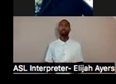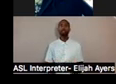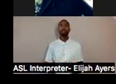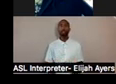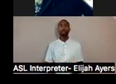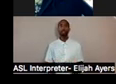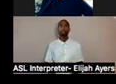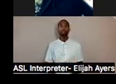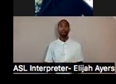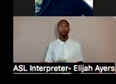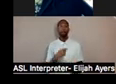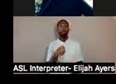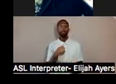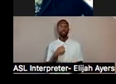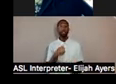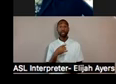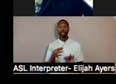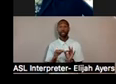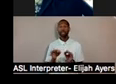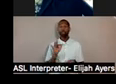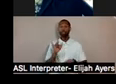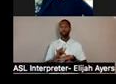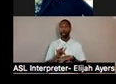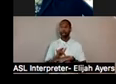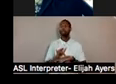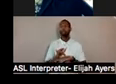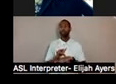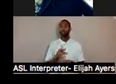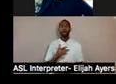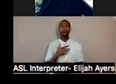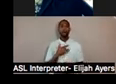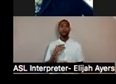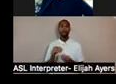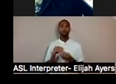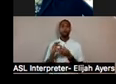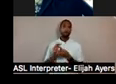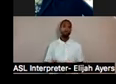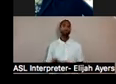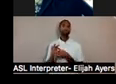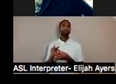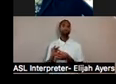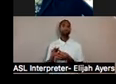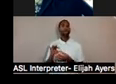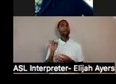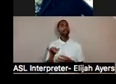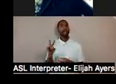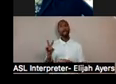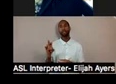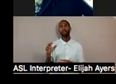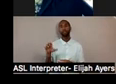I personally, even those simple touches, feel a lot more rooted, which is a lot of what the vagus nerve